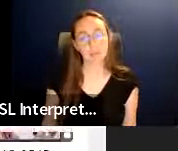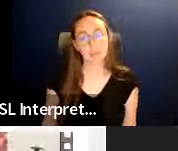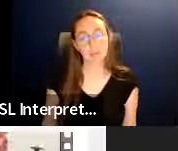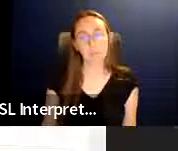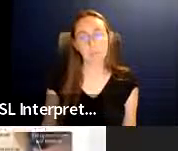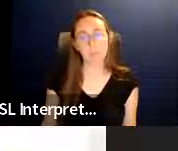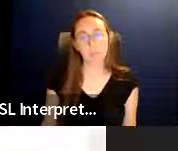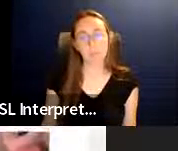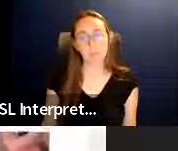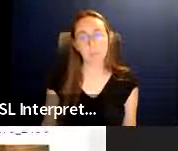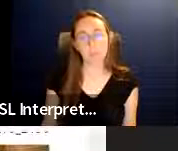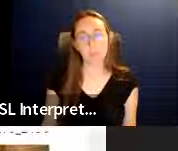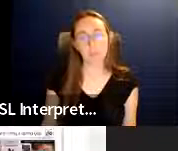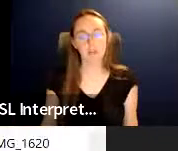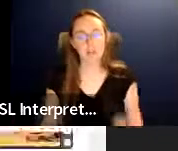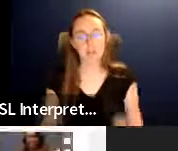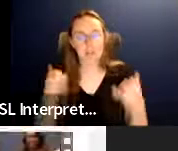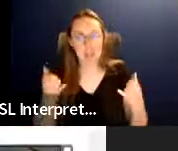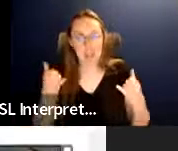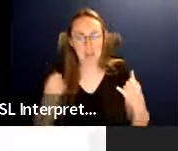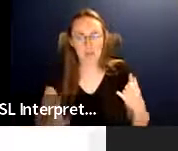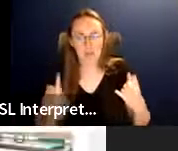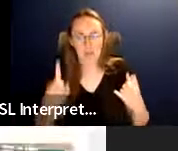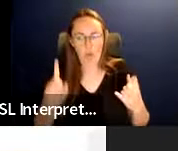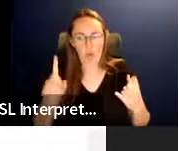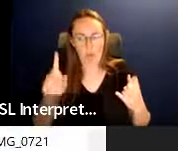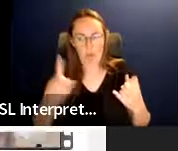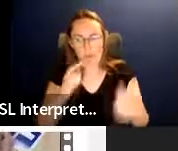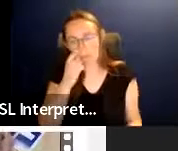Going to come back up to the top.